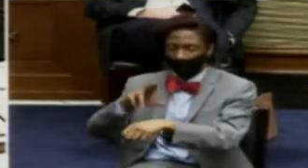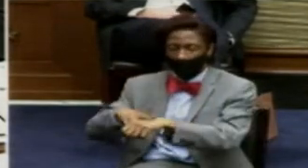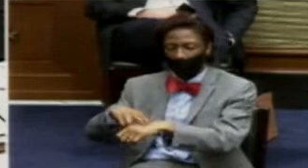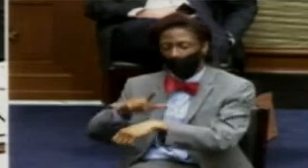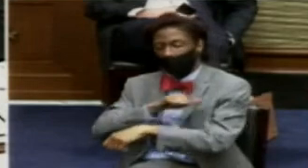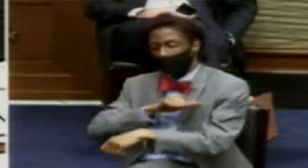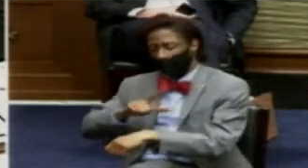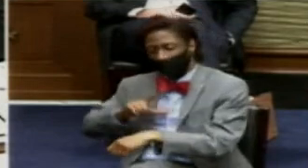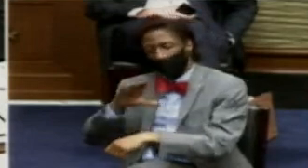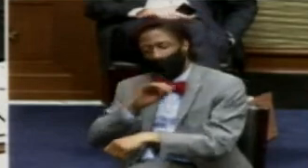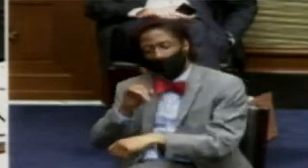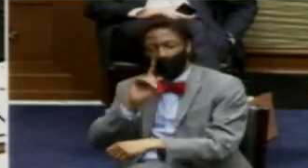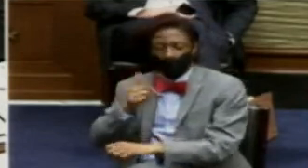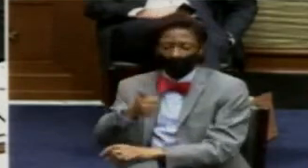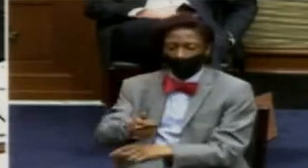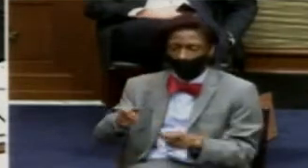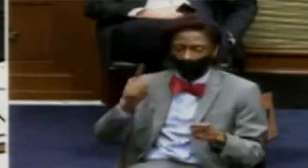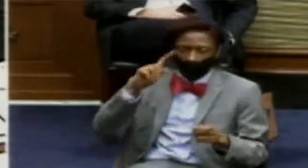for self-government.